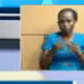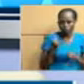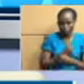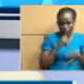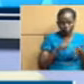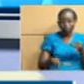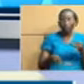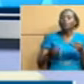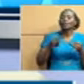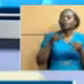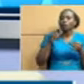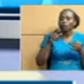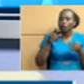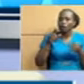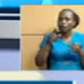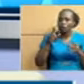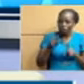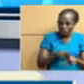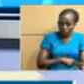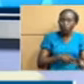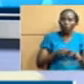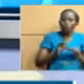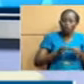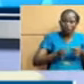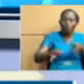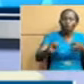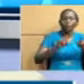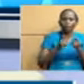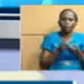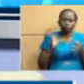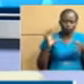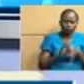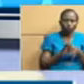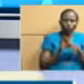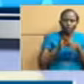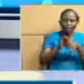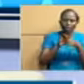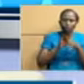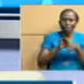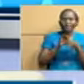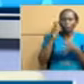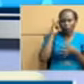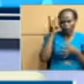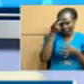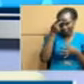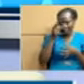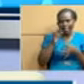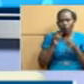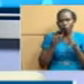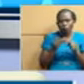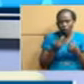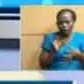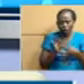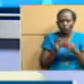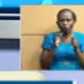to adopt long-term, comprehensive, coherent and coordinated policies that are speaking to each other, such that